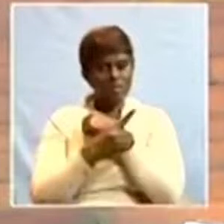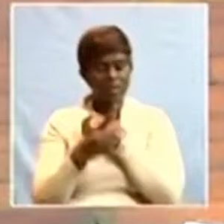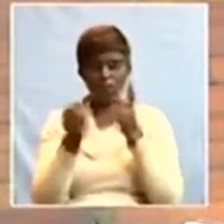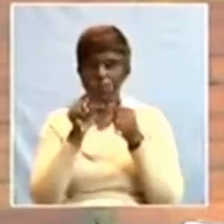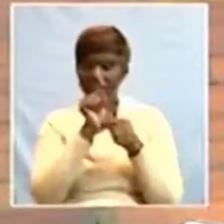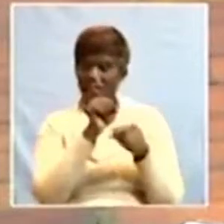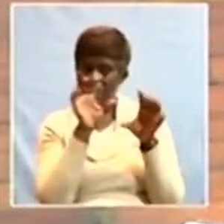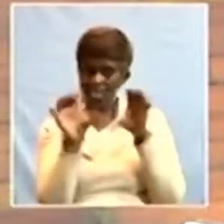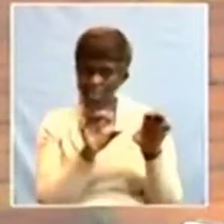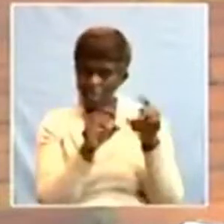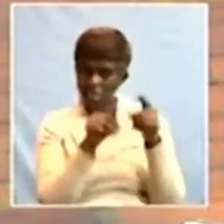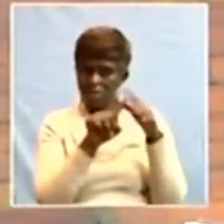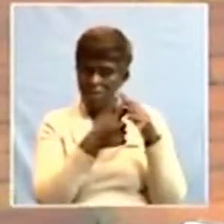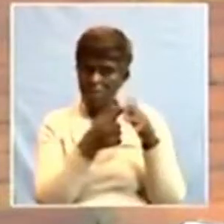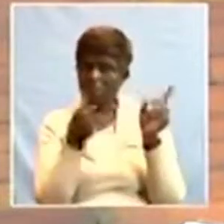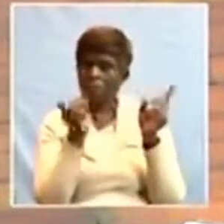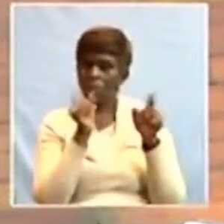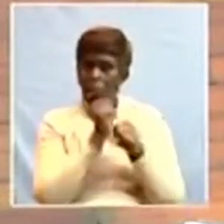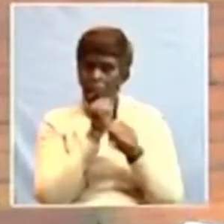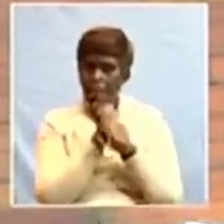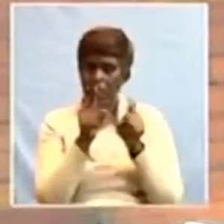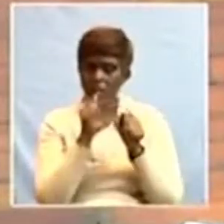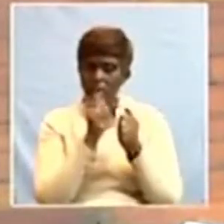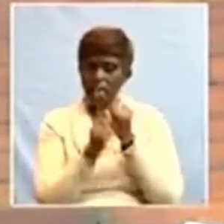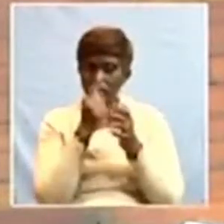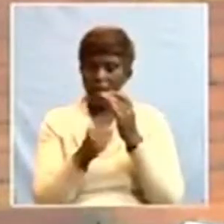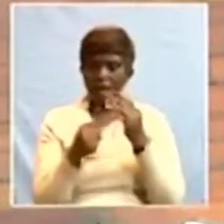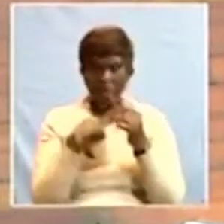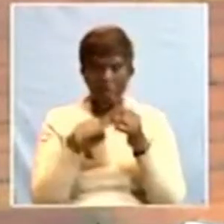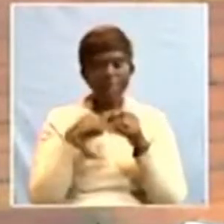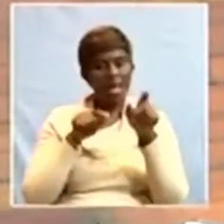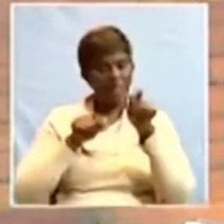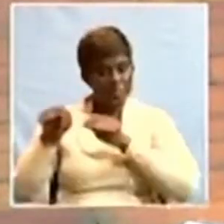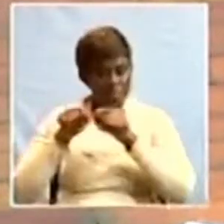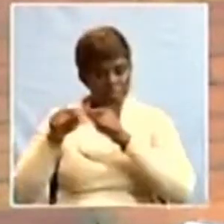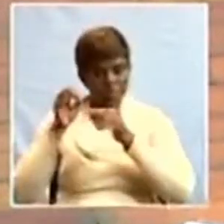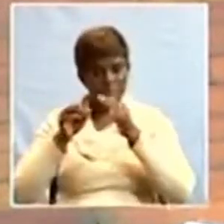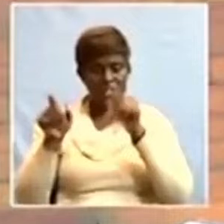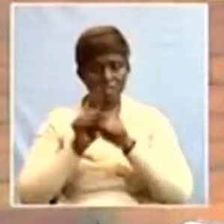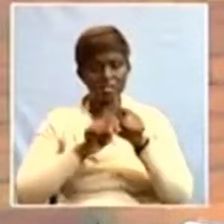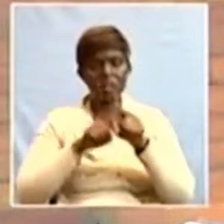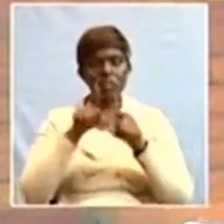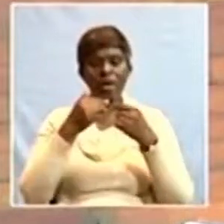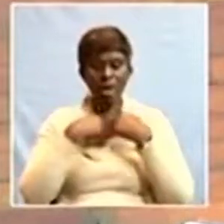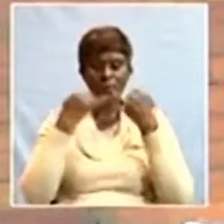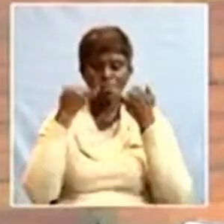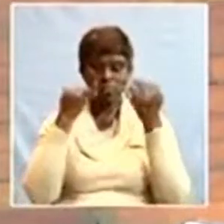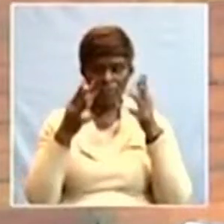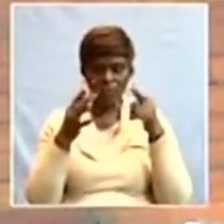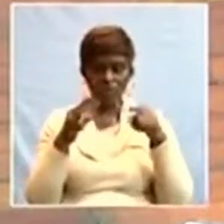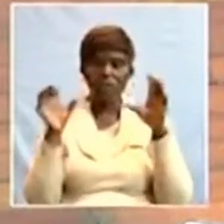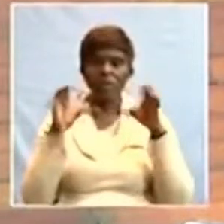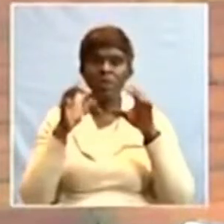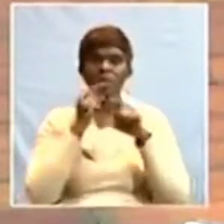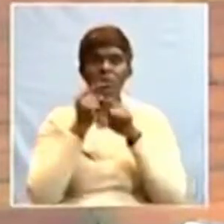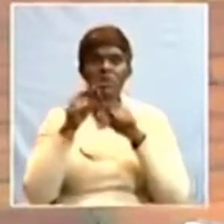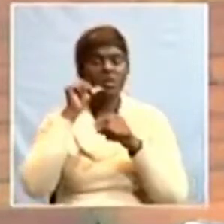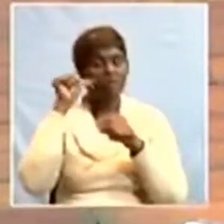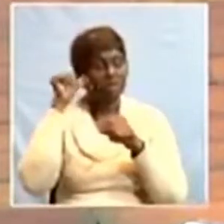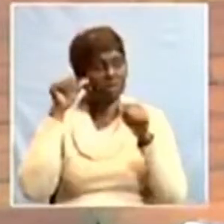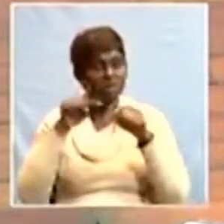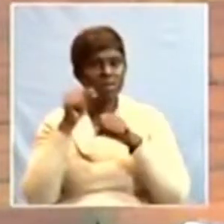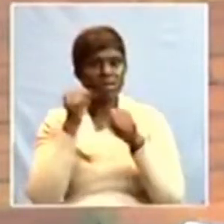When did this system start working? The one which they're just from running us through. And you have told this committee that it just started this